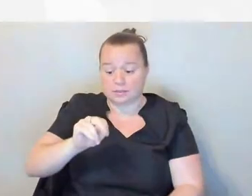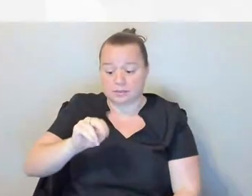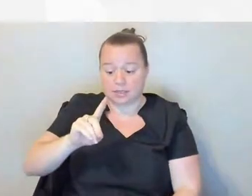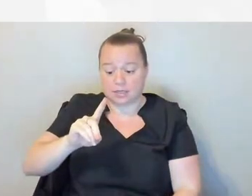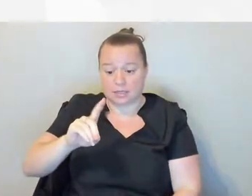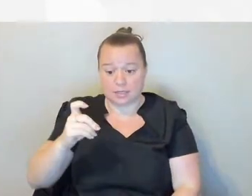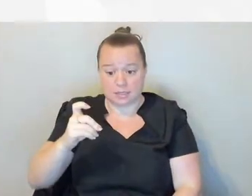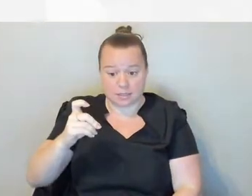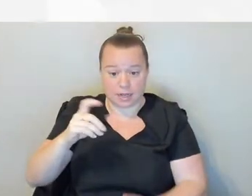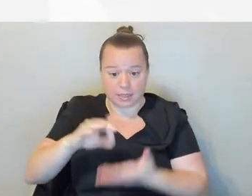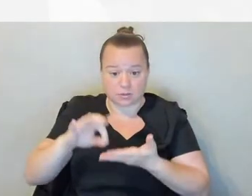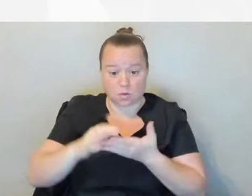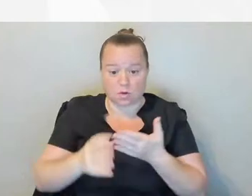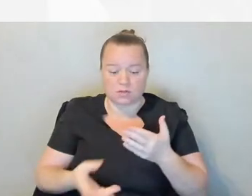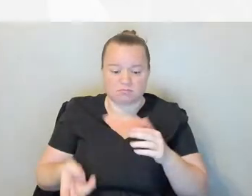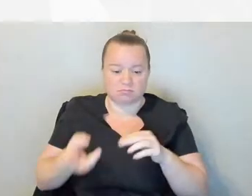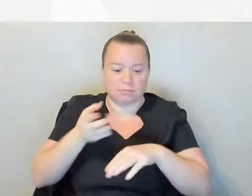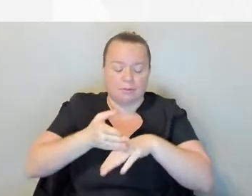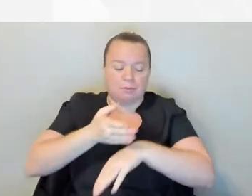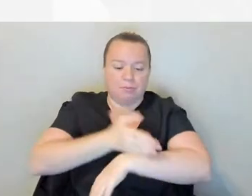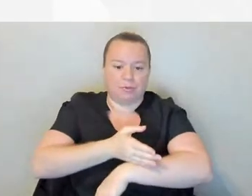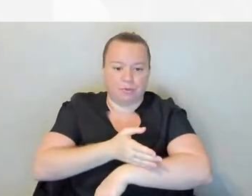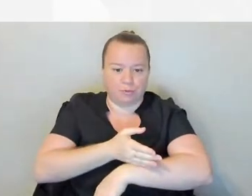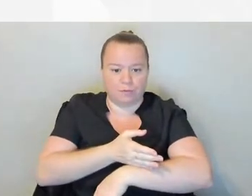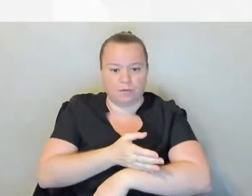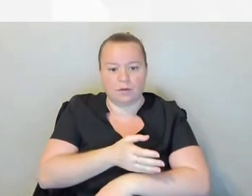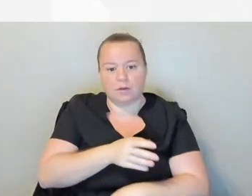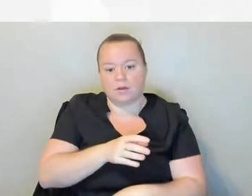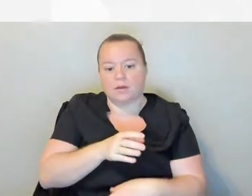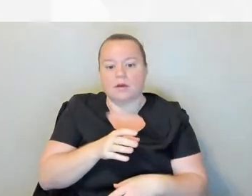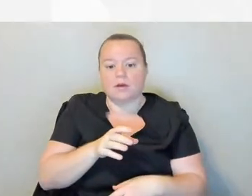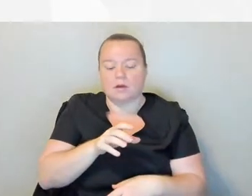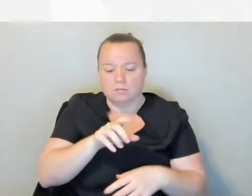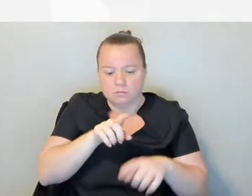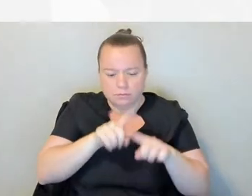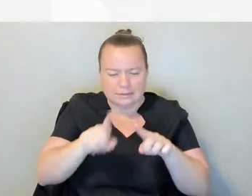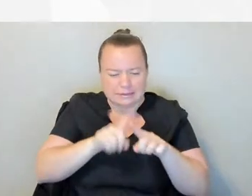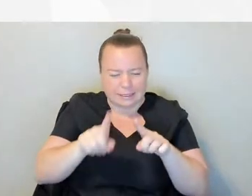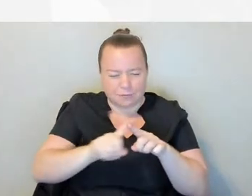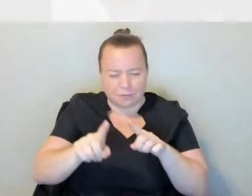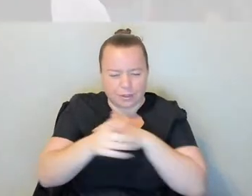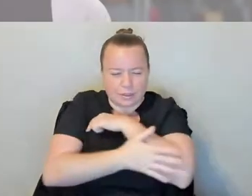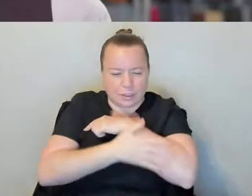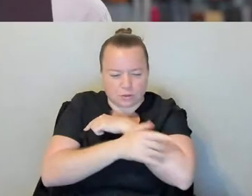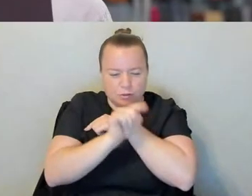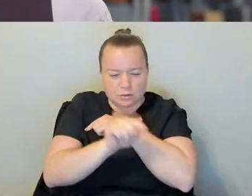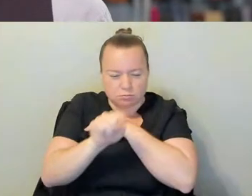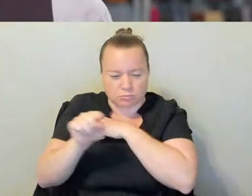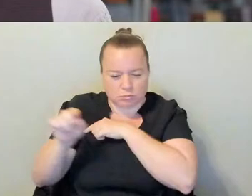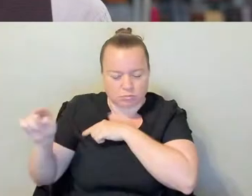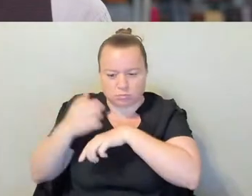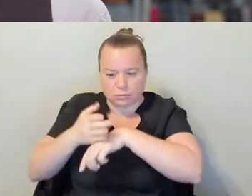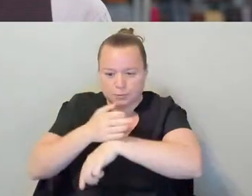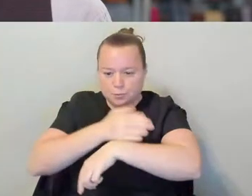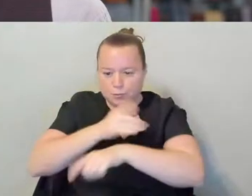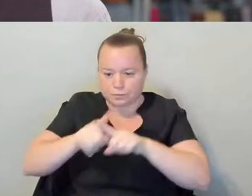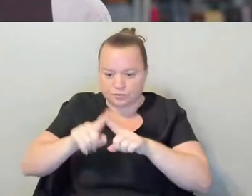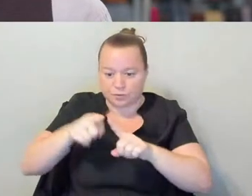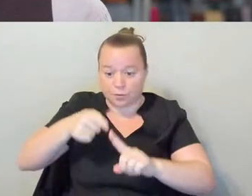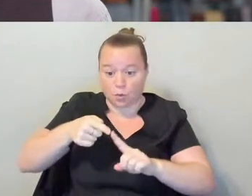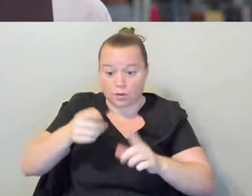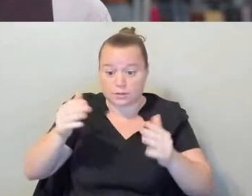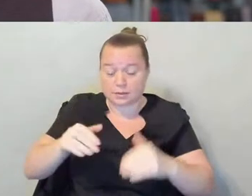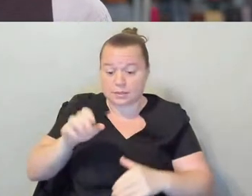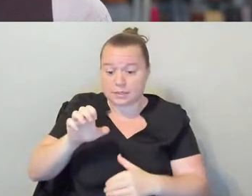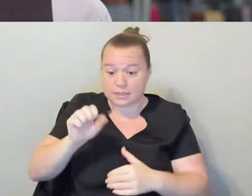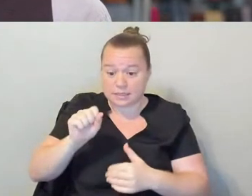8.5 points for Luxembourg, Malta, Italy, Austria, and Portugal. In Estonia,